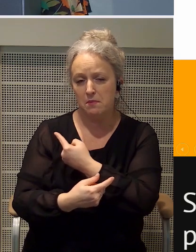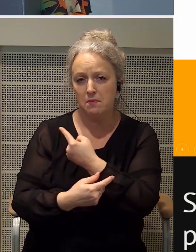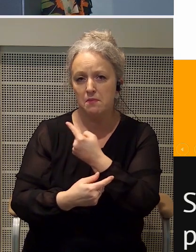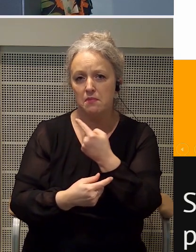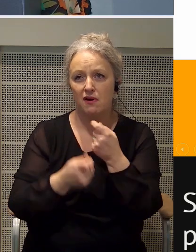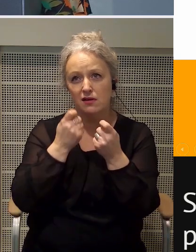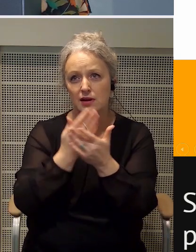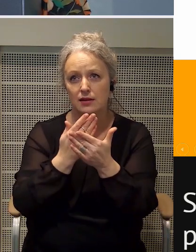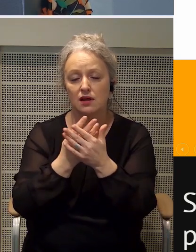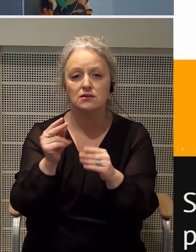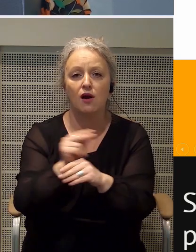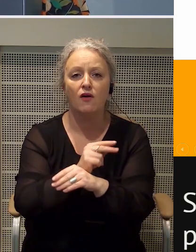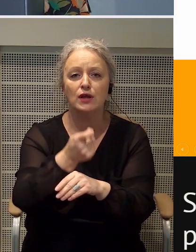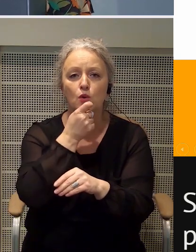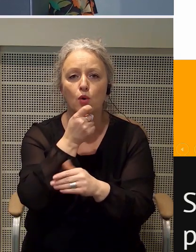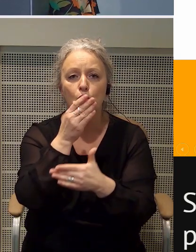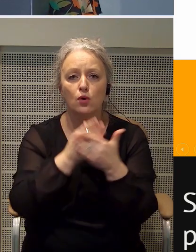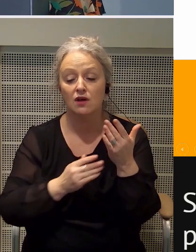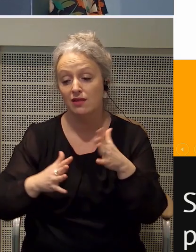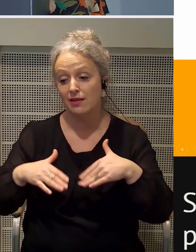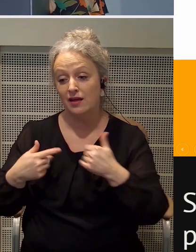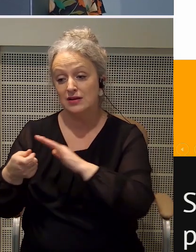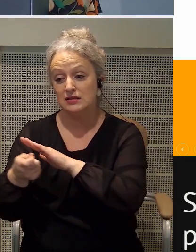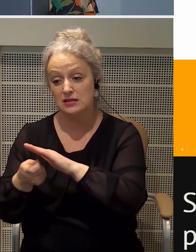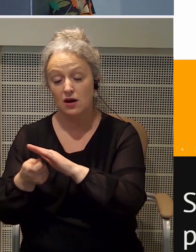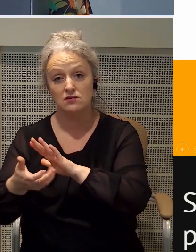things, smaller